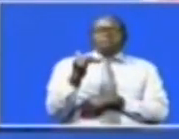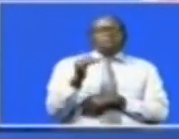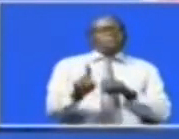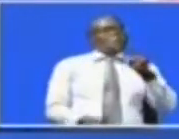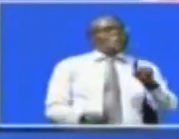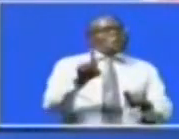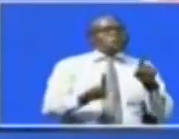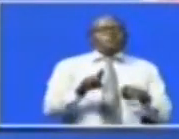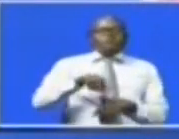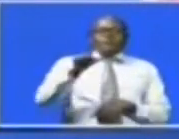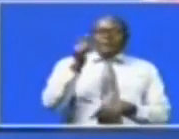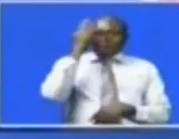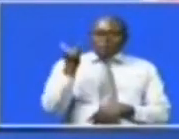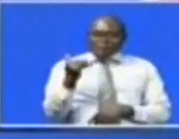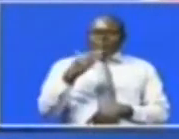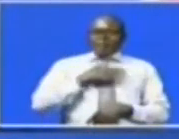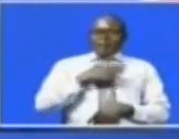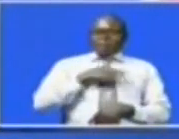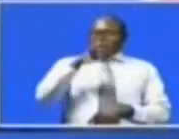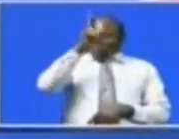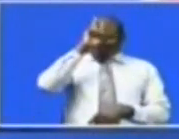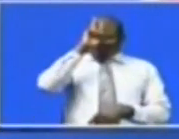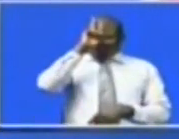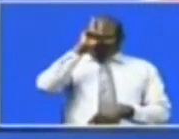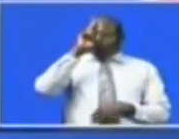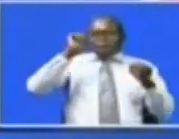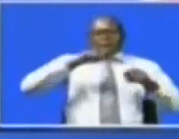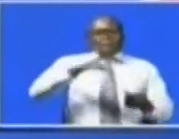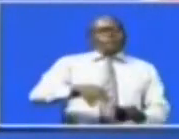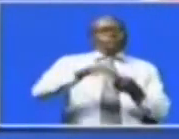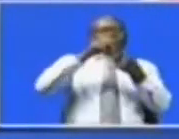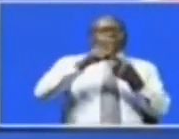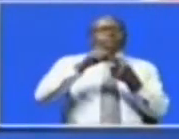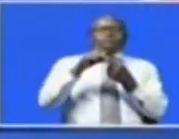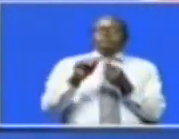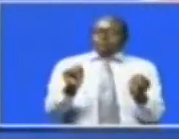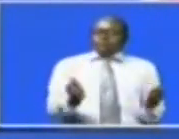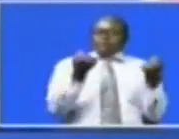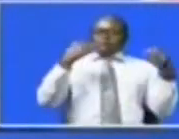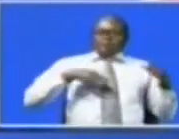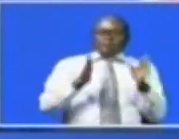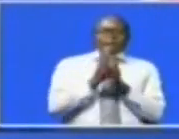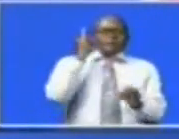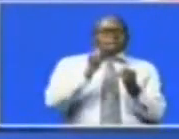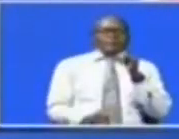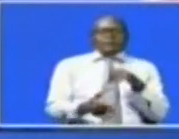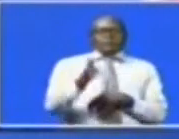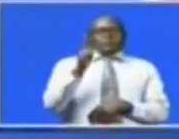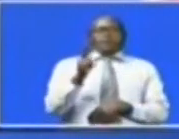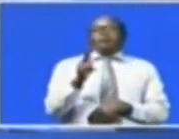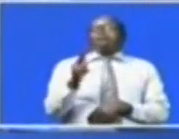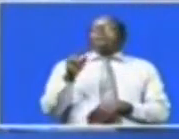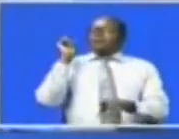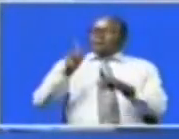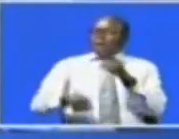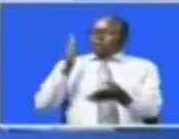much. And that is why our agencies were able to prioritize evacuation and the final assault on them. So you cannot confirm whether they are the